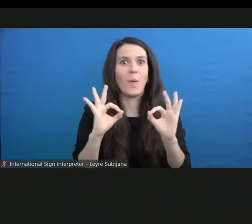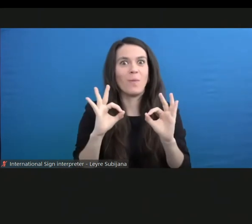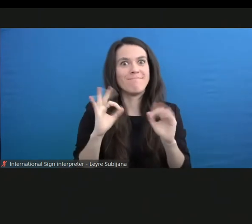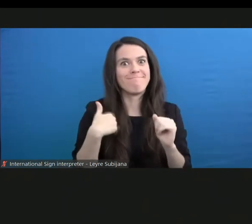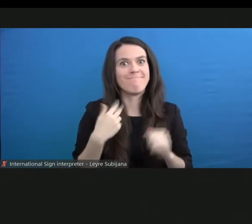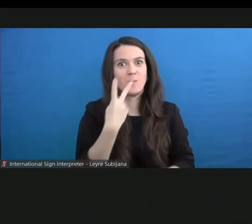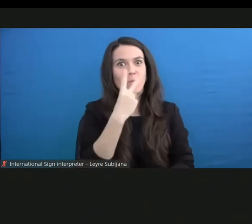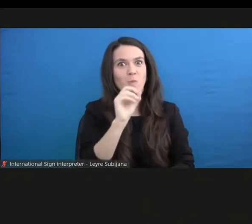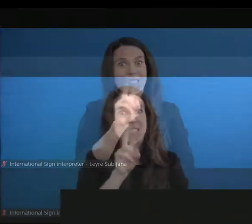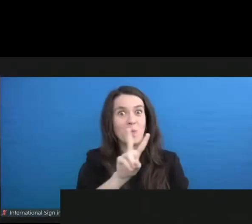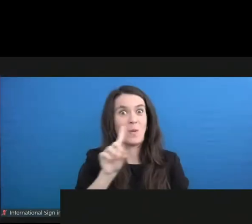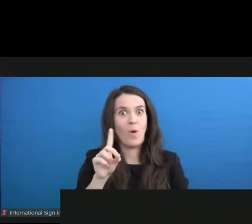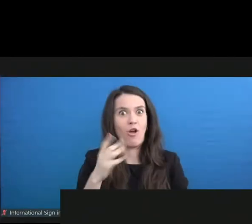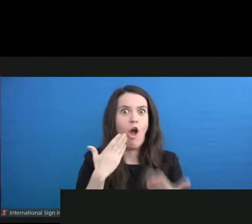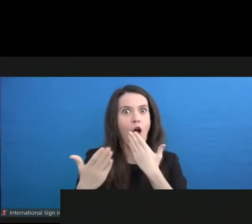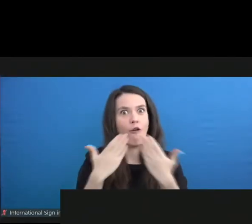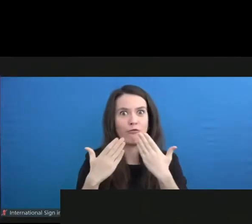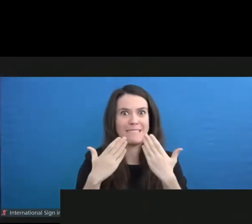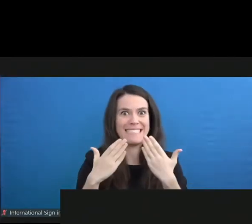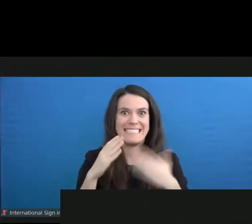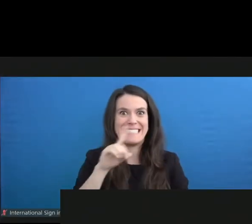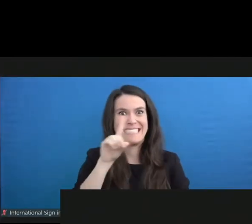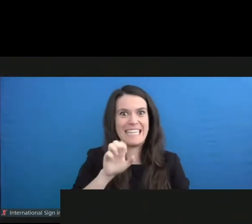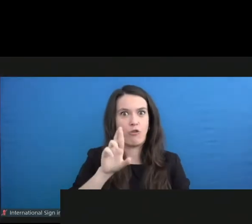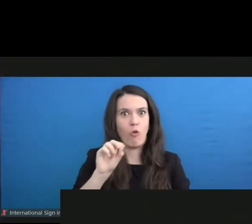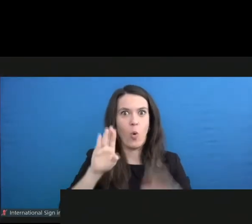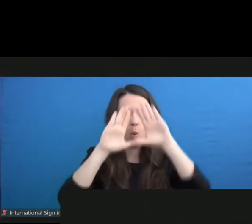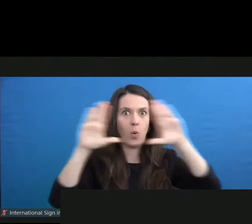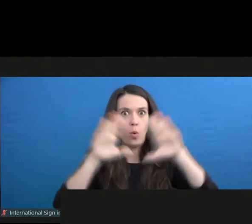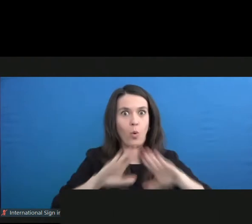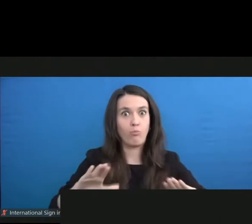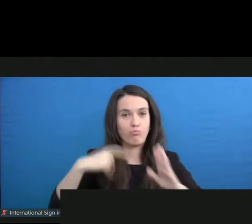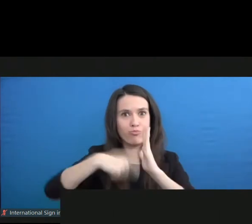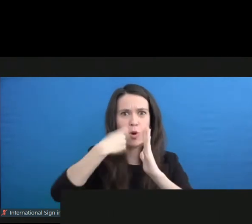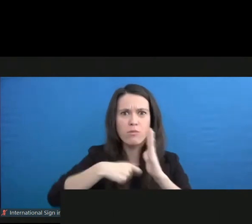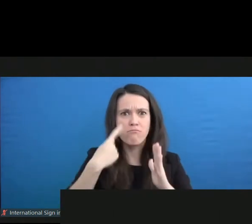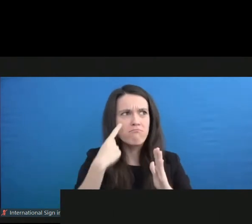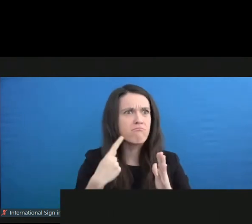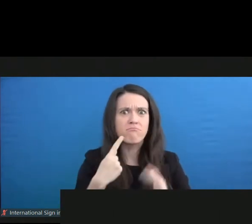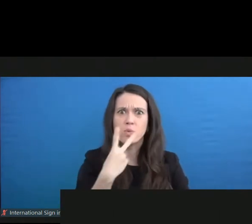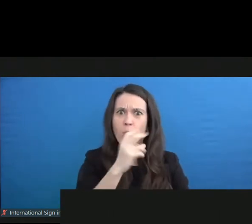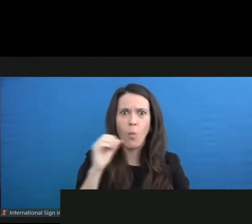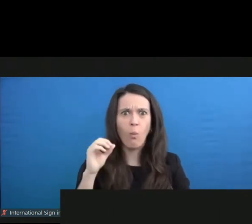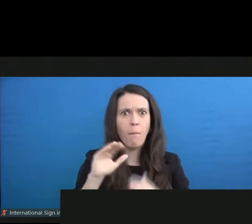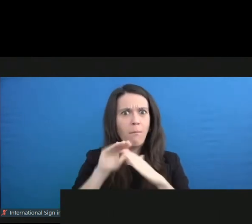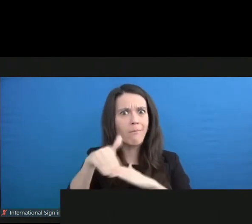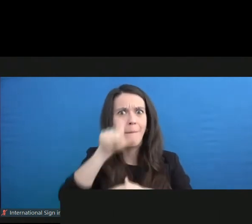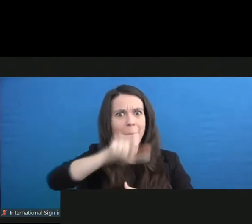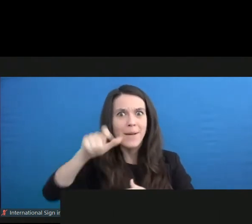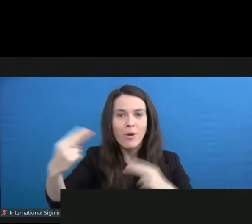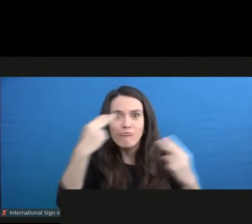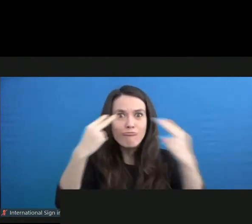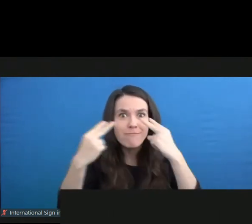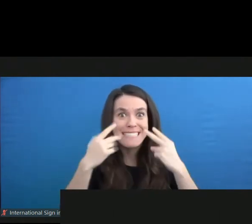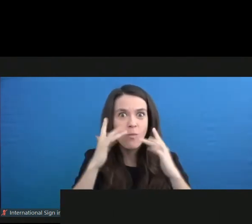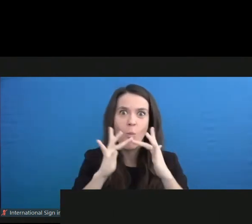2021. With over 3,400 participants online, this year's virtual conference has become a truly global